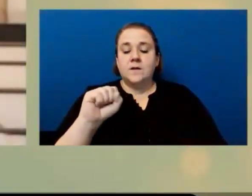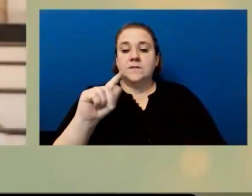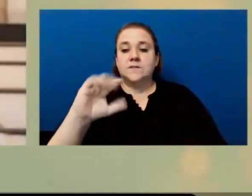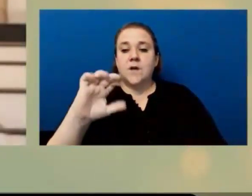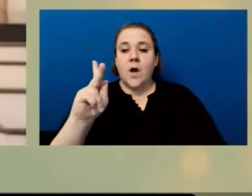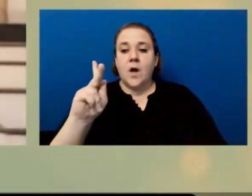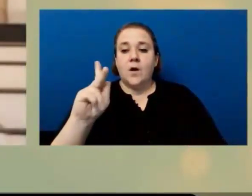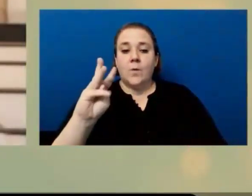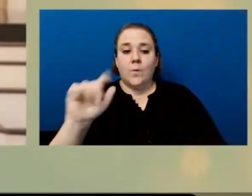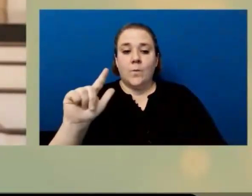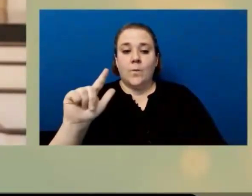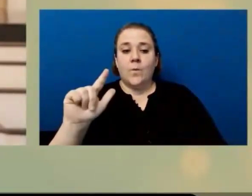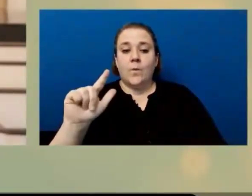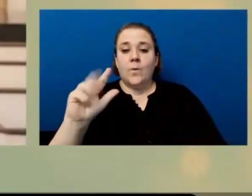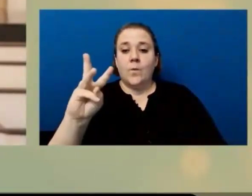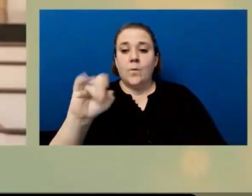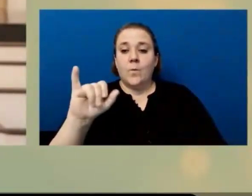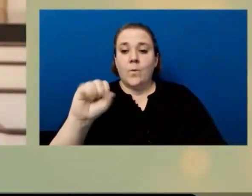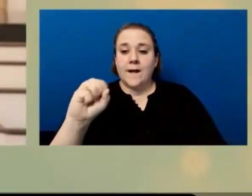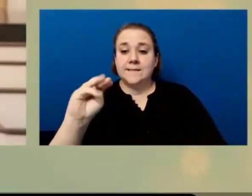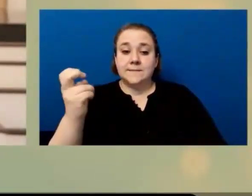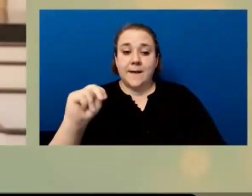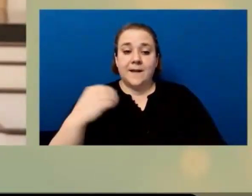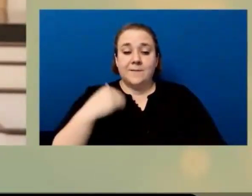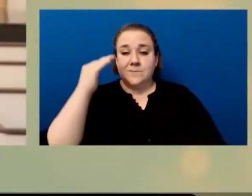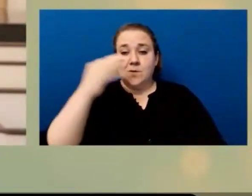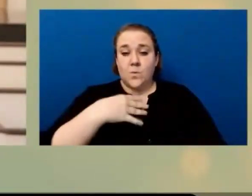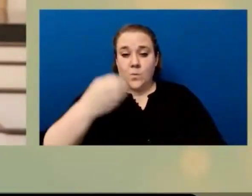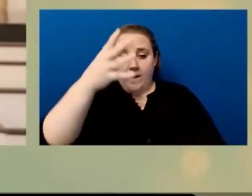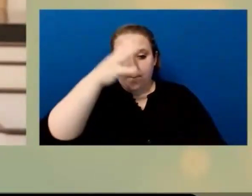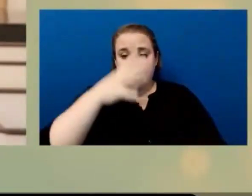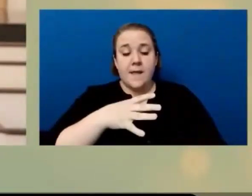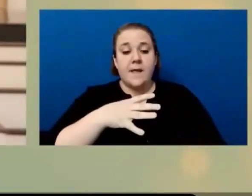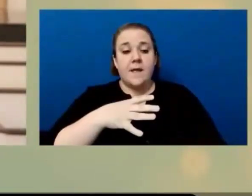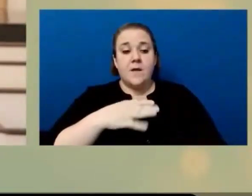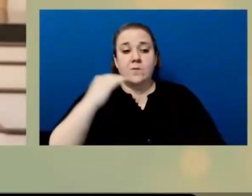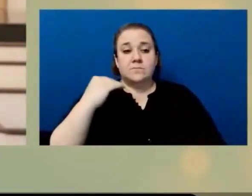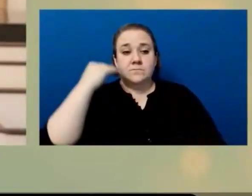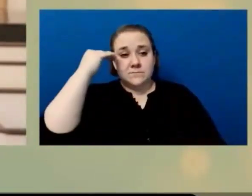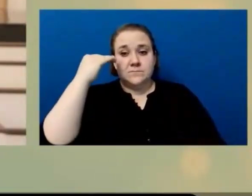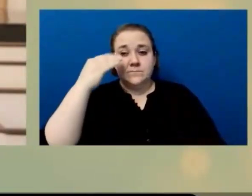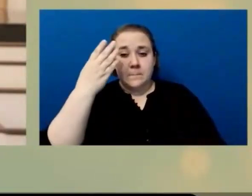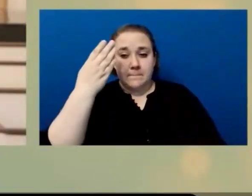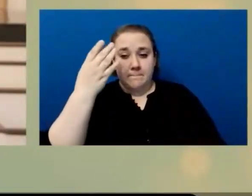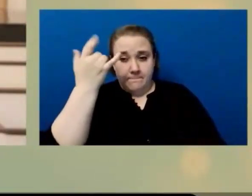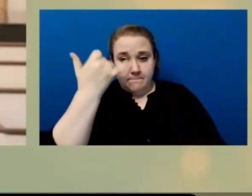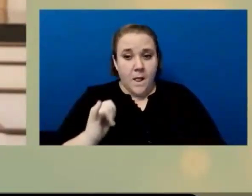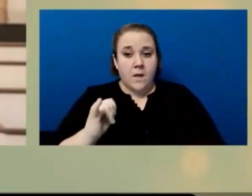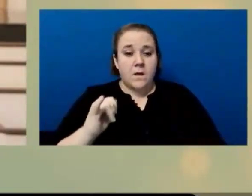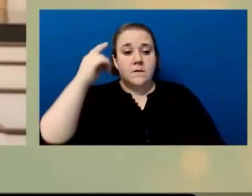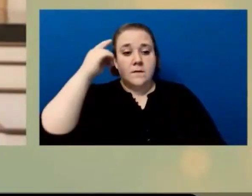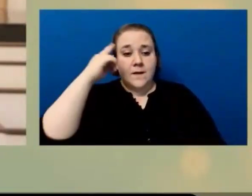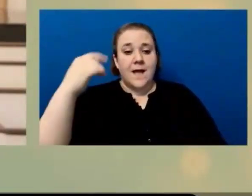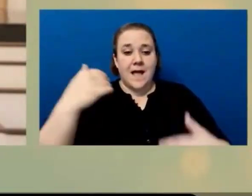I am Aaron Stockel Wiseman, a tallish white man with short blonde hair and a beard. I am